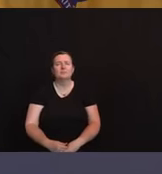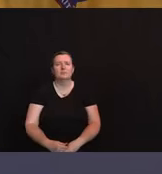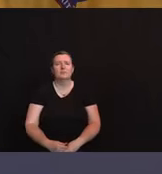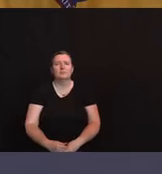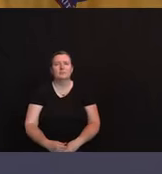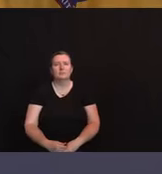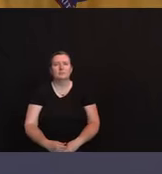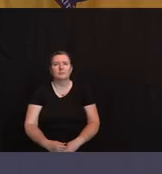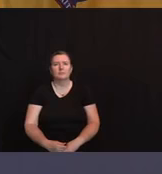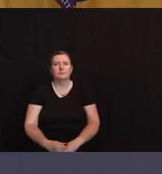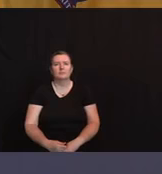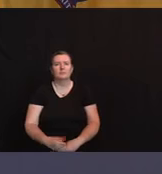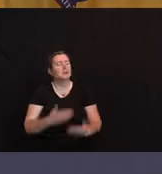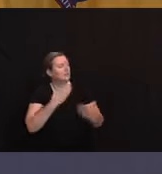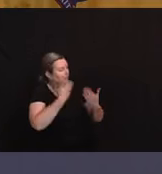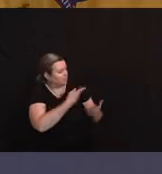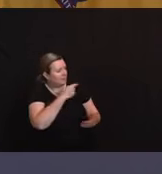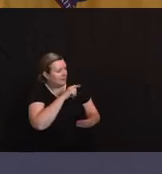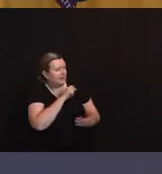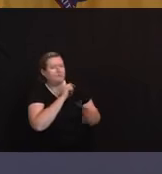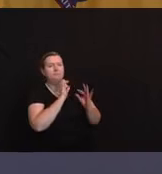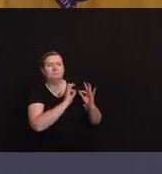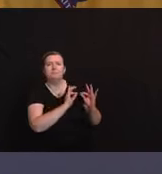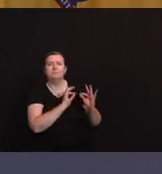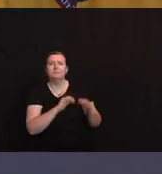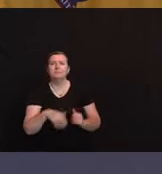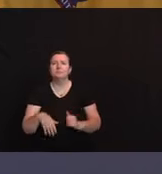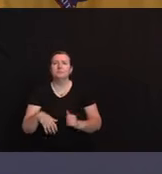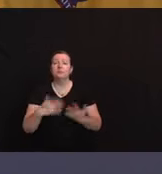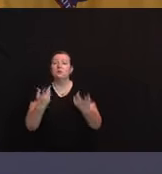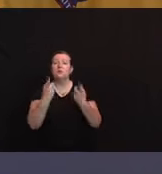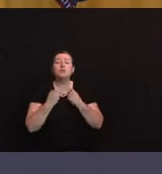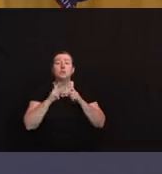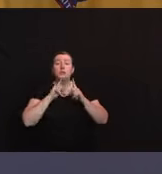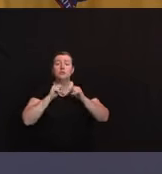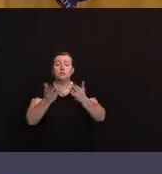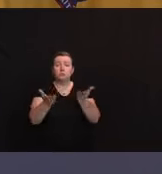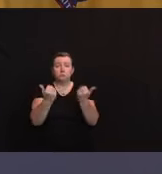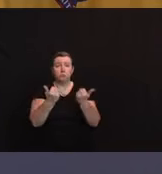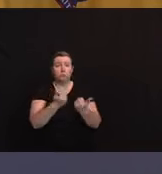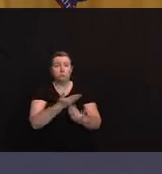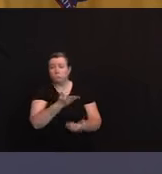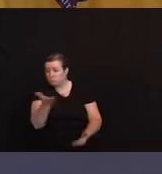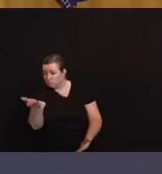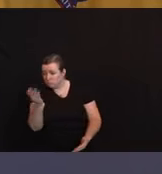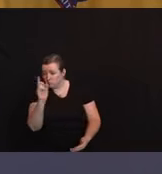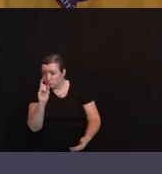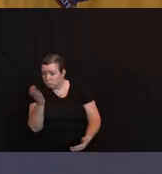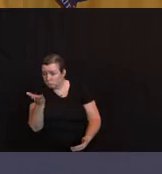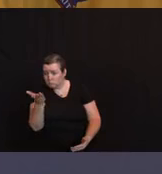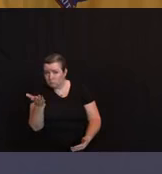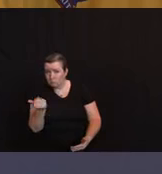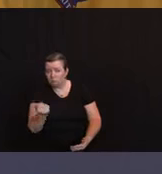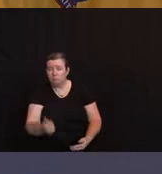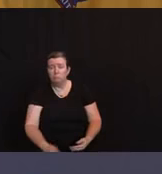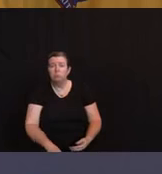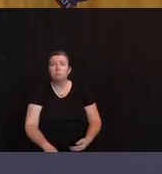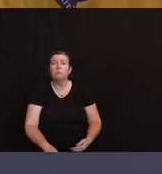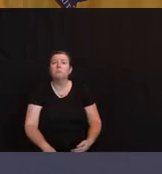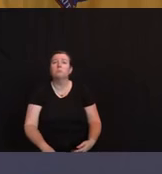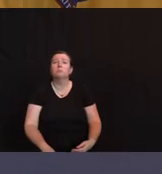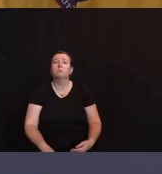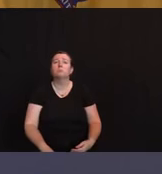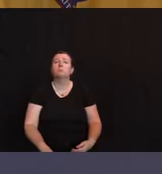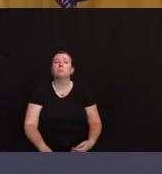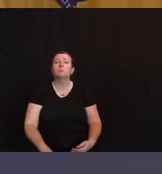that. I think we're going to start over here. Aswan has got the mic. I say occasionally a new father, but not so